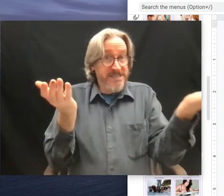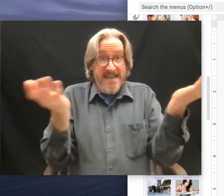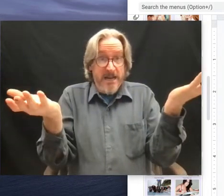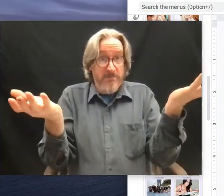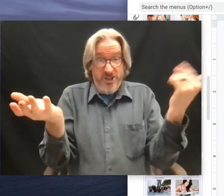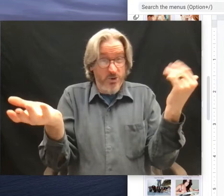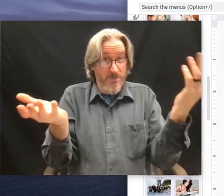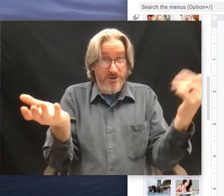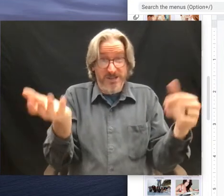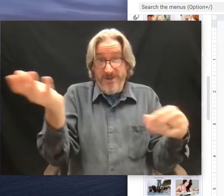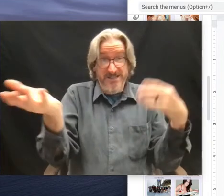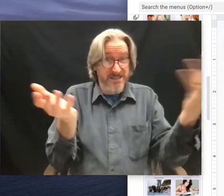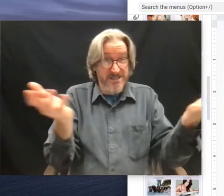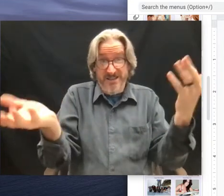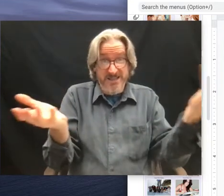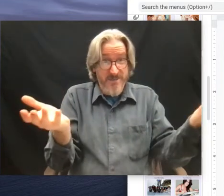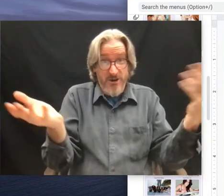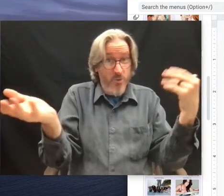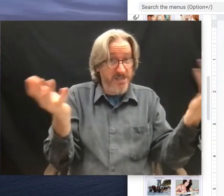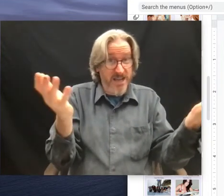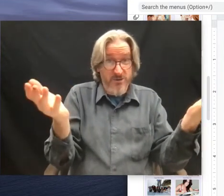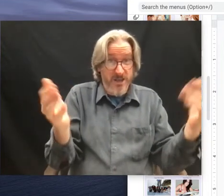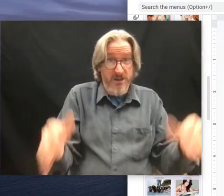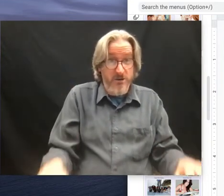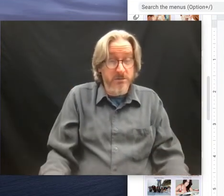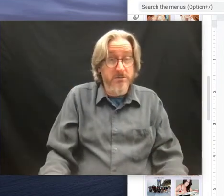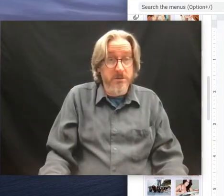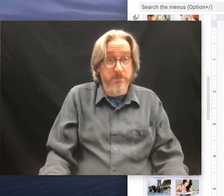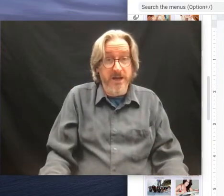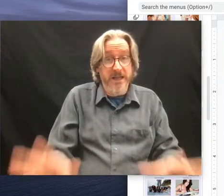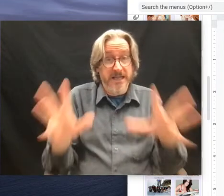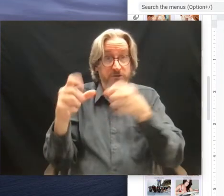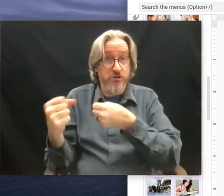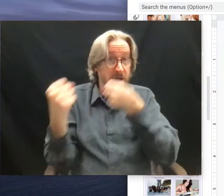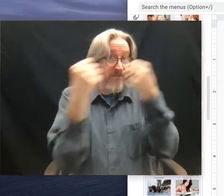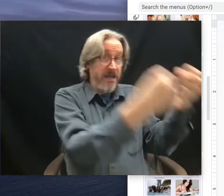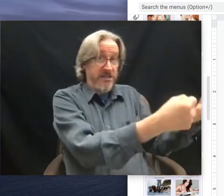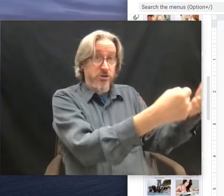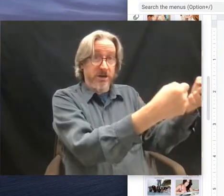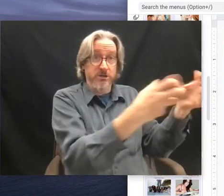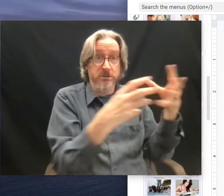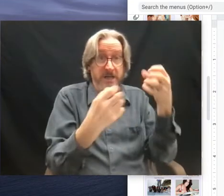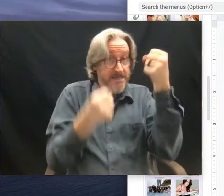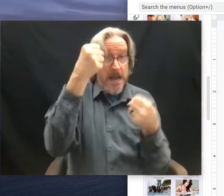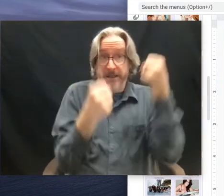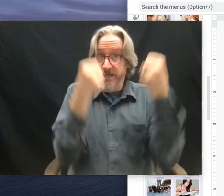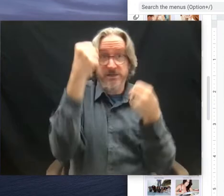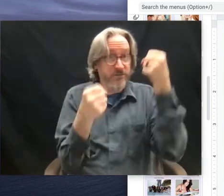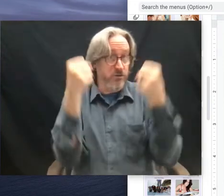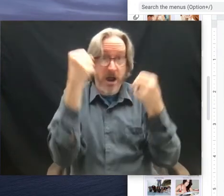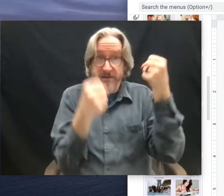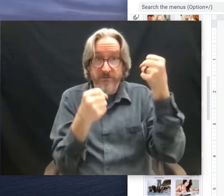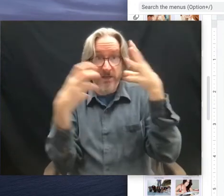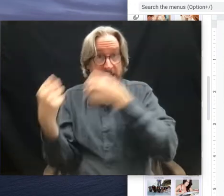I'm setting up just two arbitrary spaces. Doesn't matter one side or the other. But like if you're driving, it's a directional. It's not